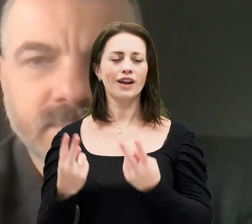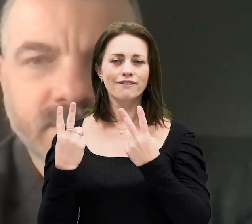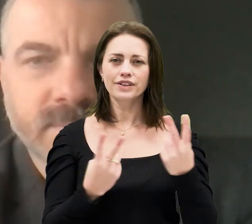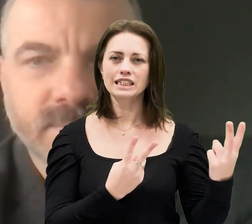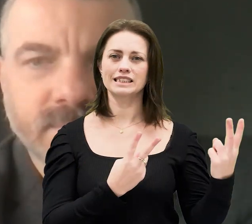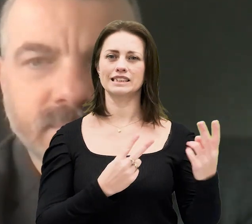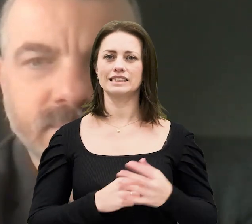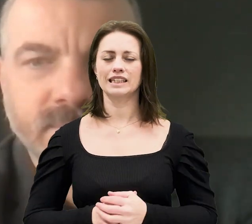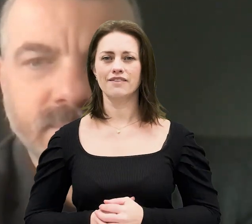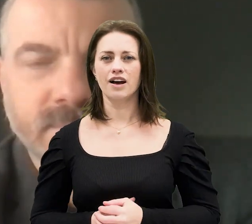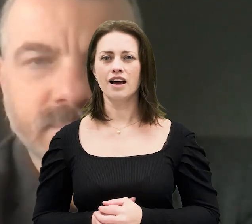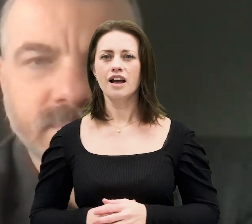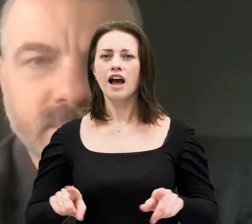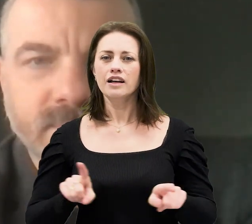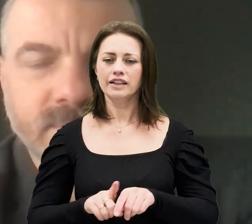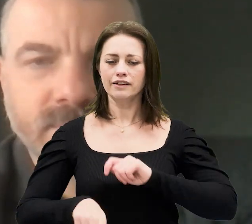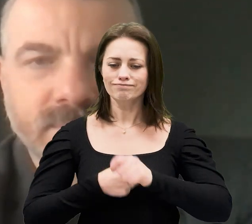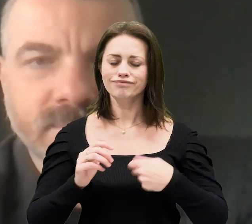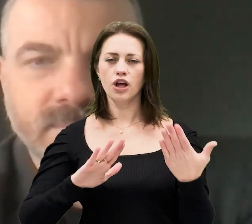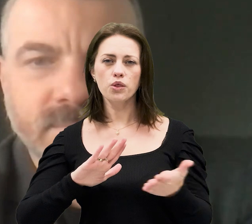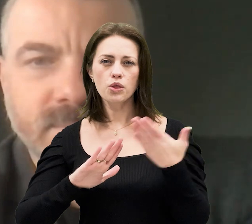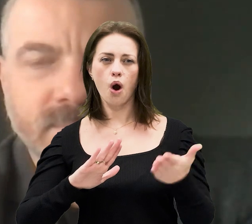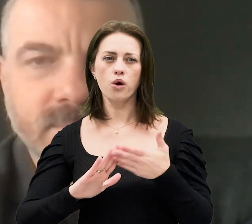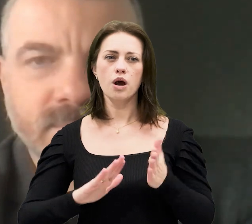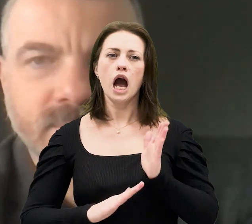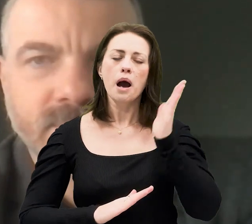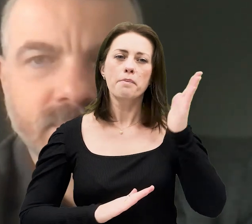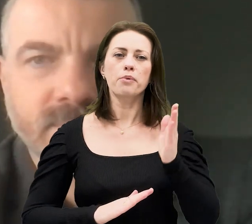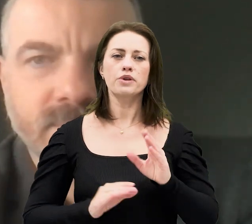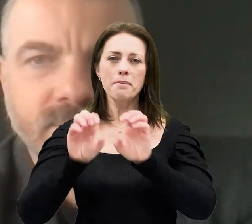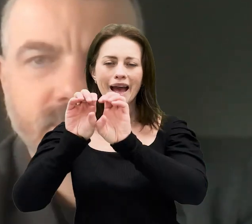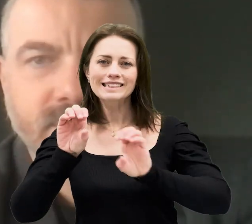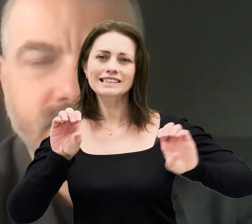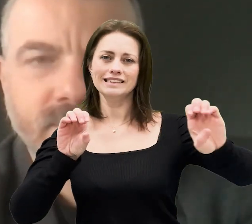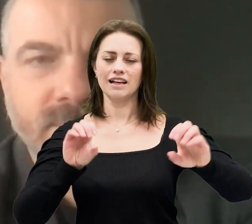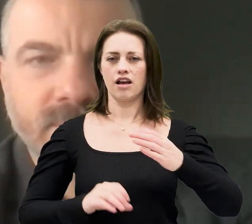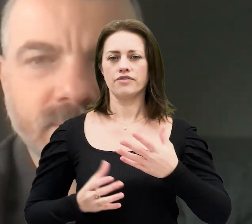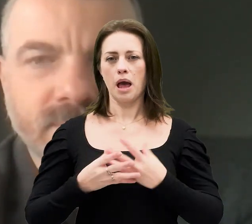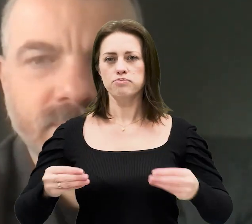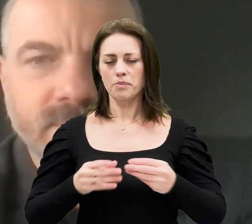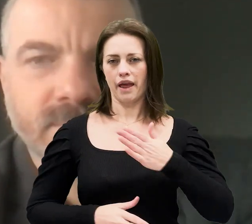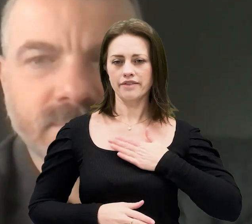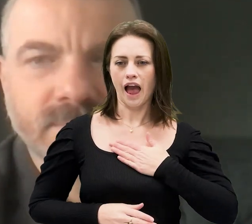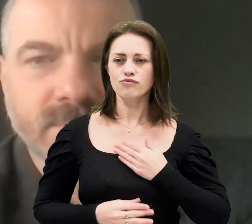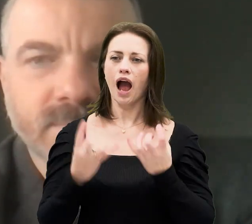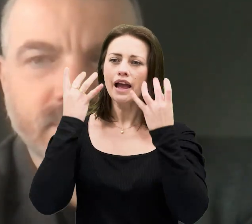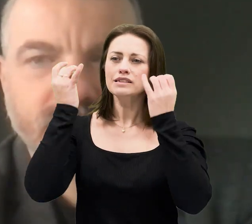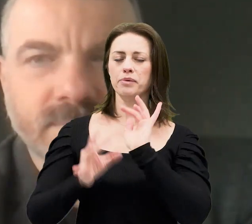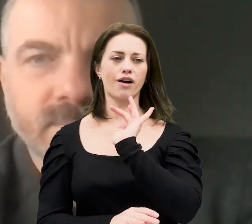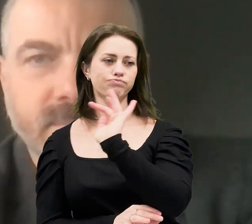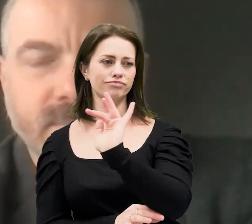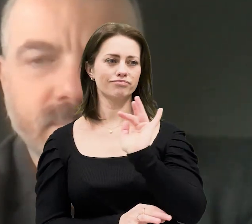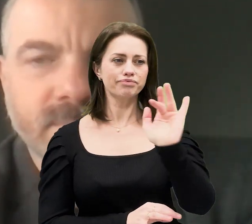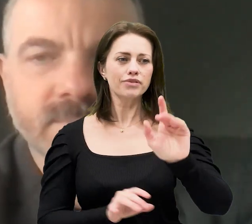openings, and the creation of documentary, we will continue to share our story, inspiring